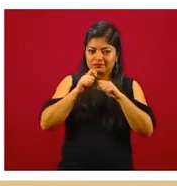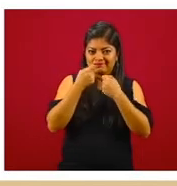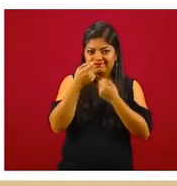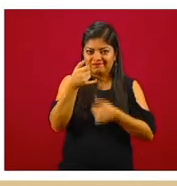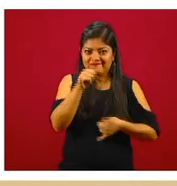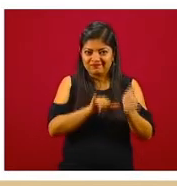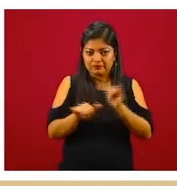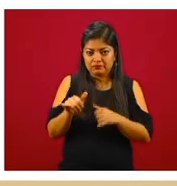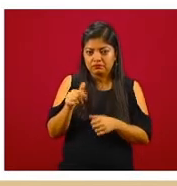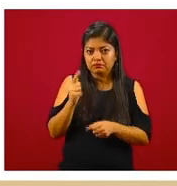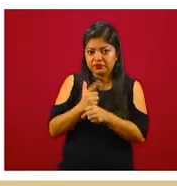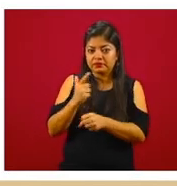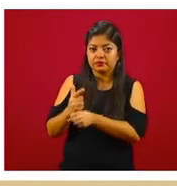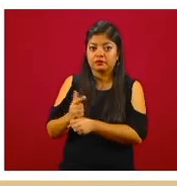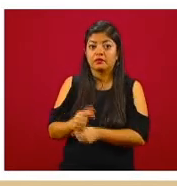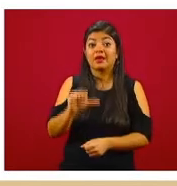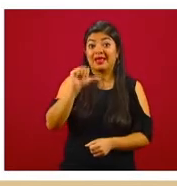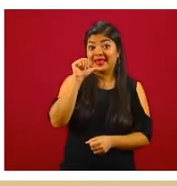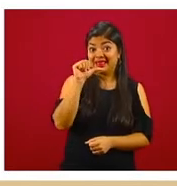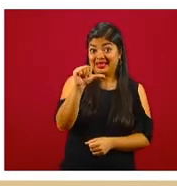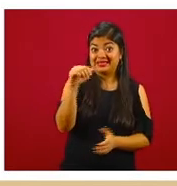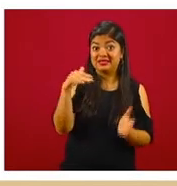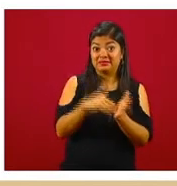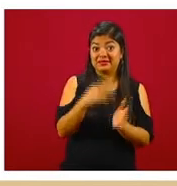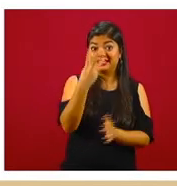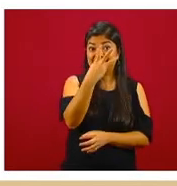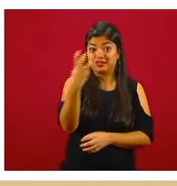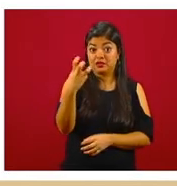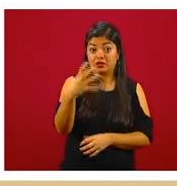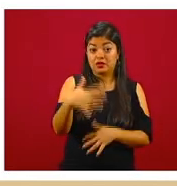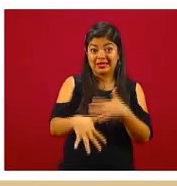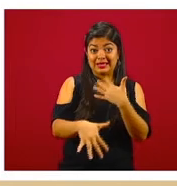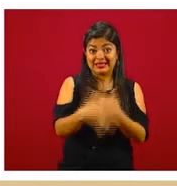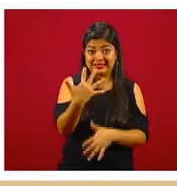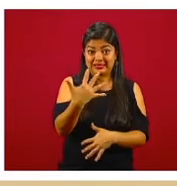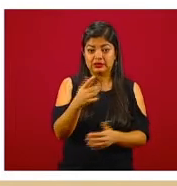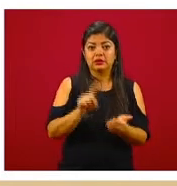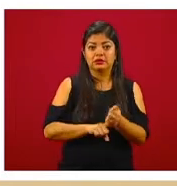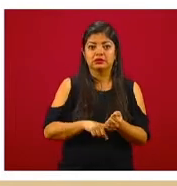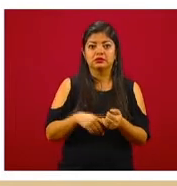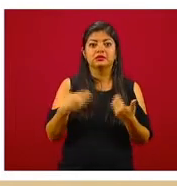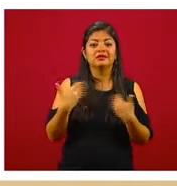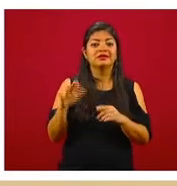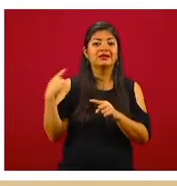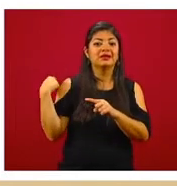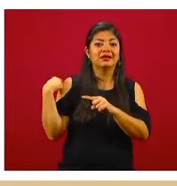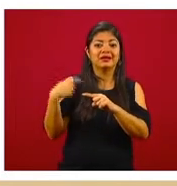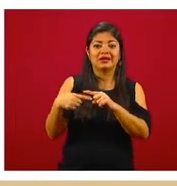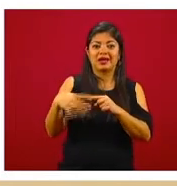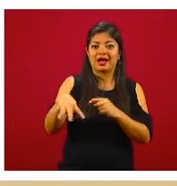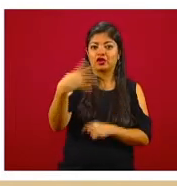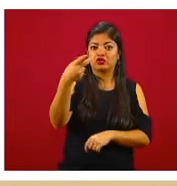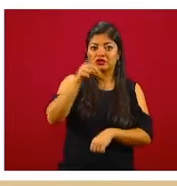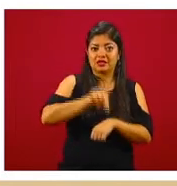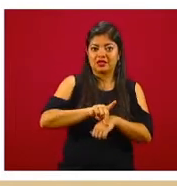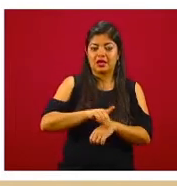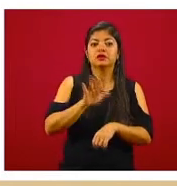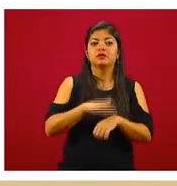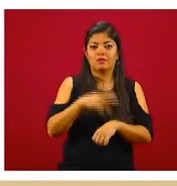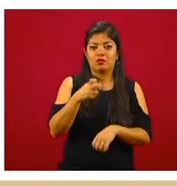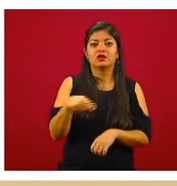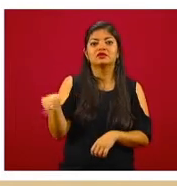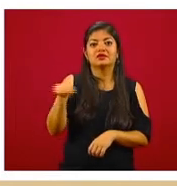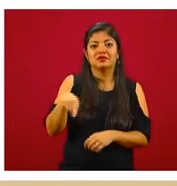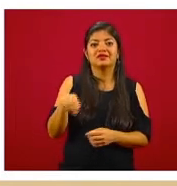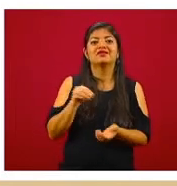esta enfermedad. and has been De ellas, confirmed through the different 16.315 laboratory lo han tenido en testing. los últimos Out of 14 them, días, por lo tanto es la parte